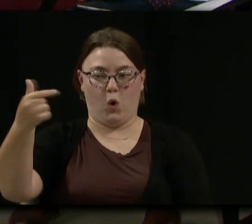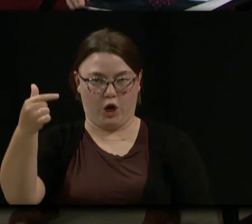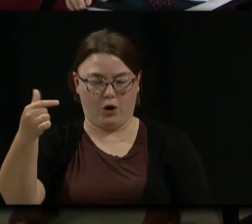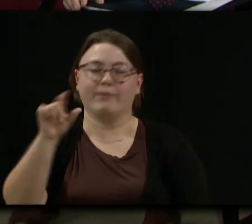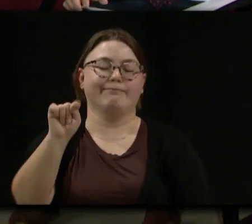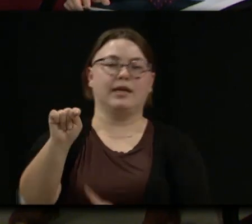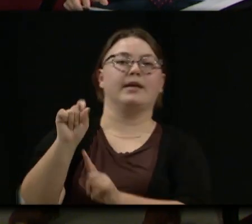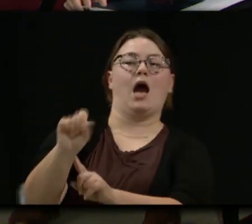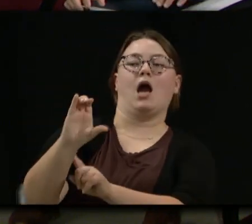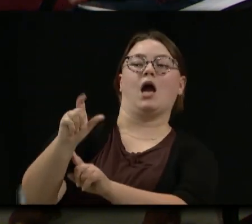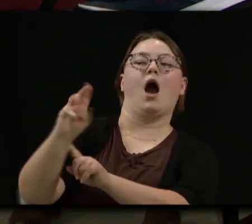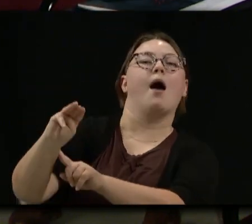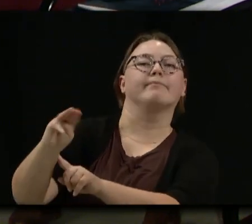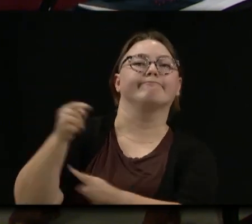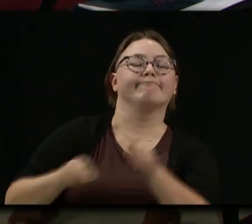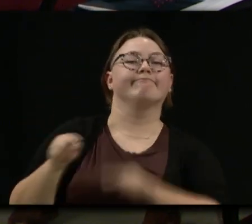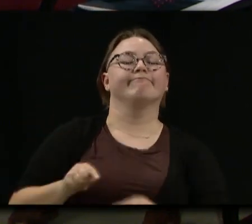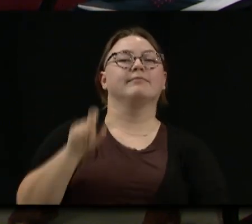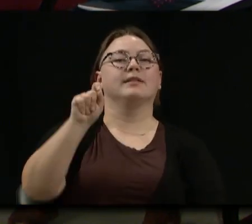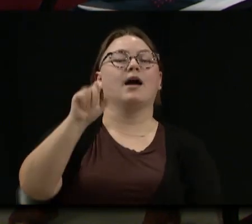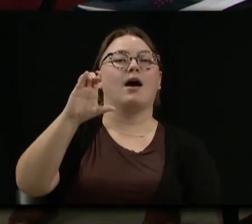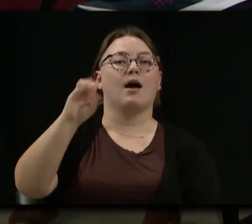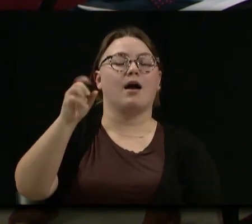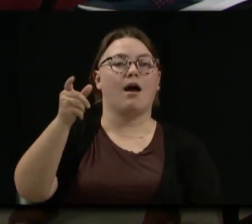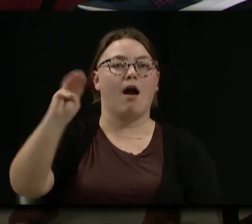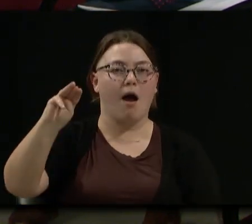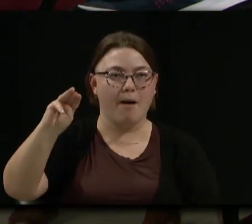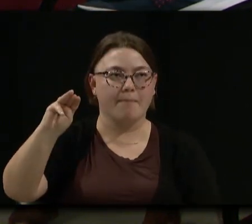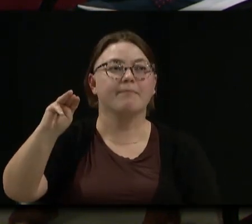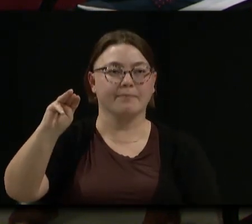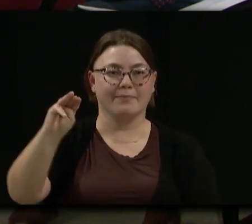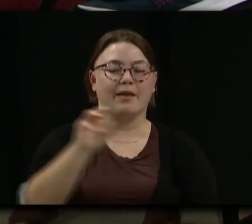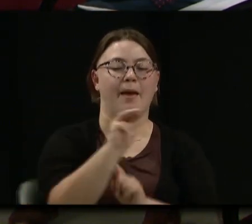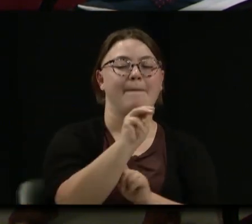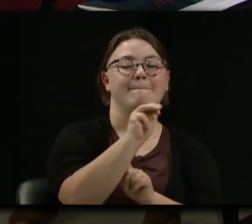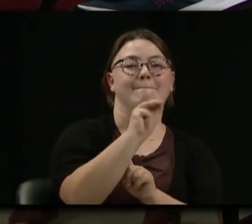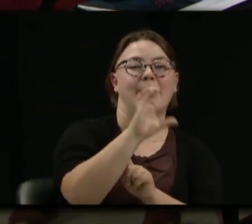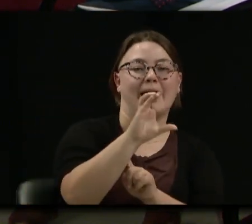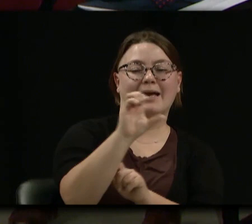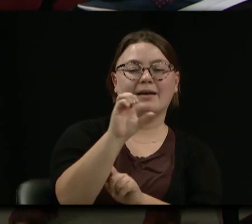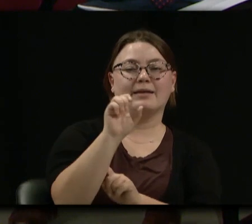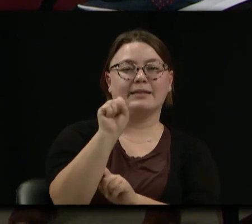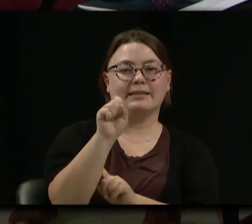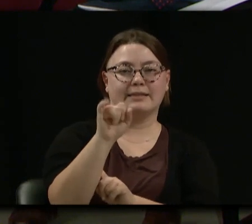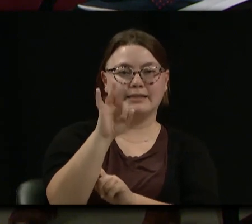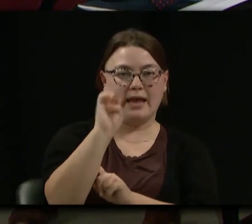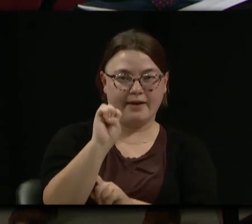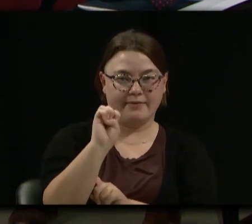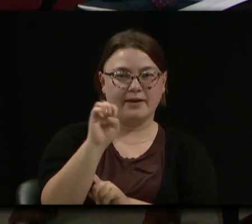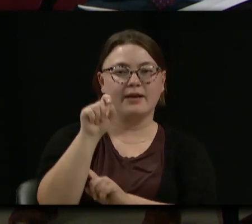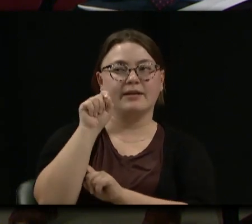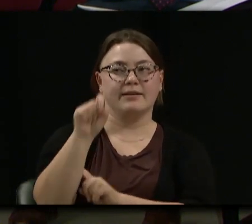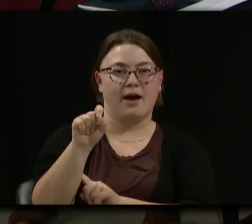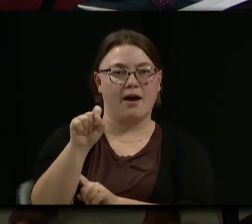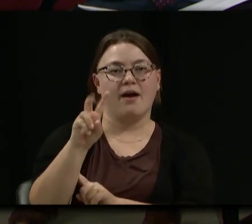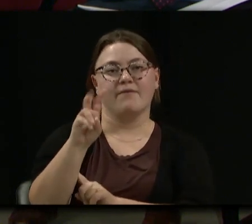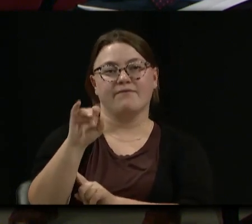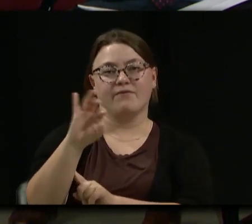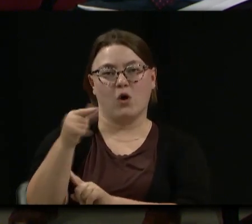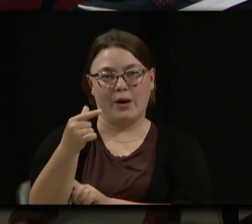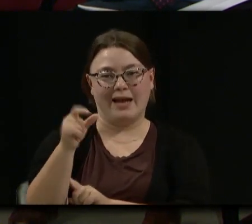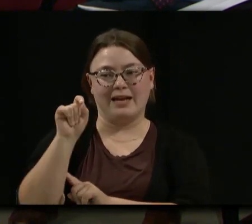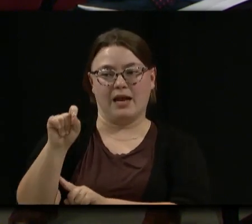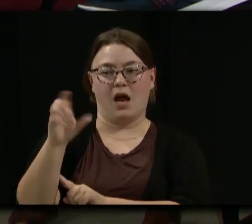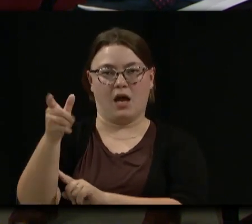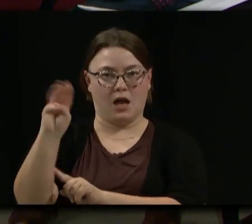mcsafevoting.com. Correct. And that'll help to provide the hours of operation, which weeks, weekdays, week